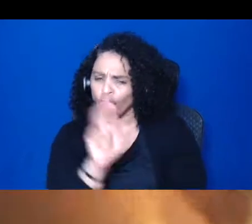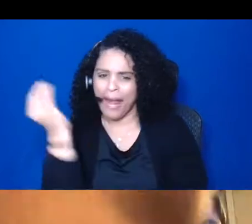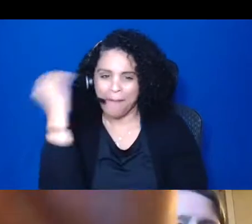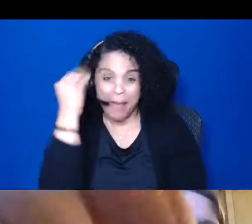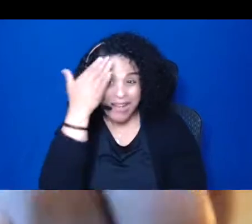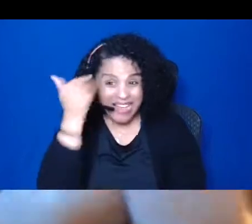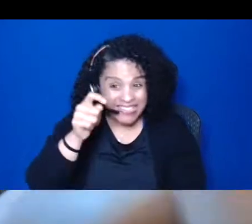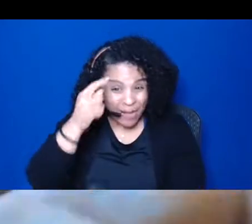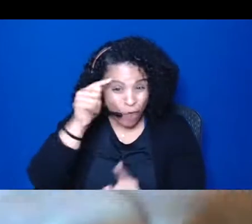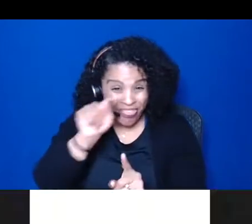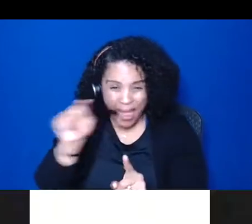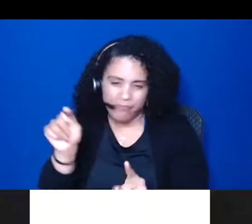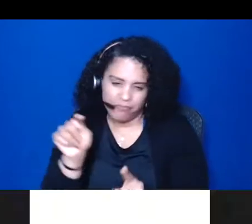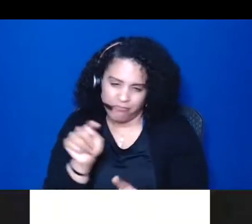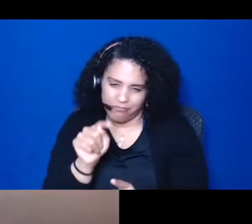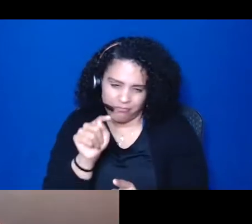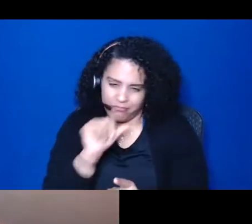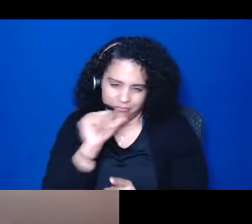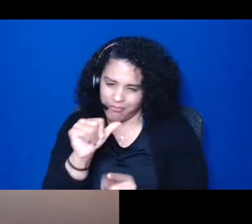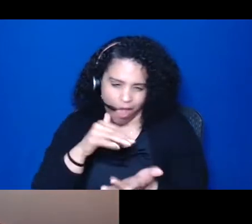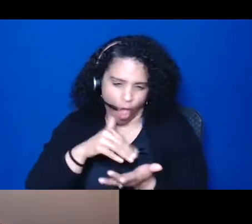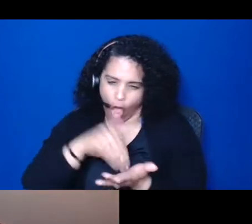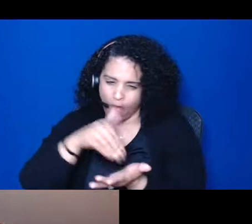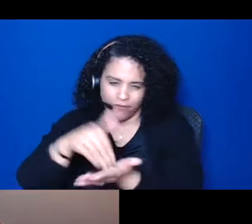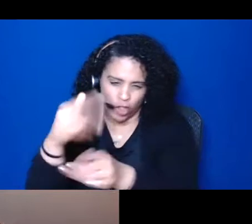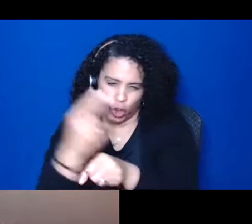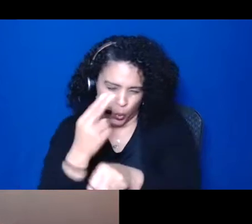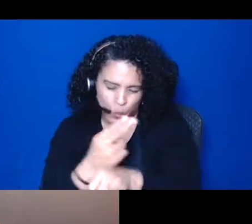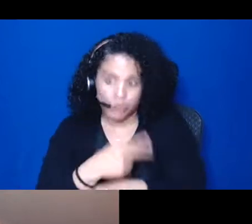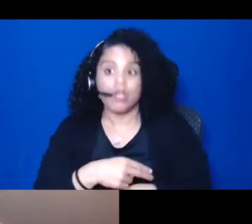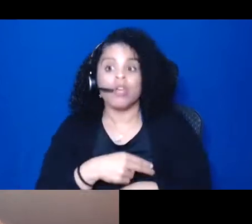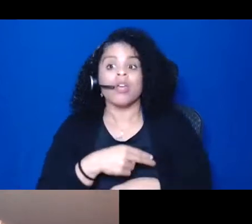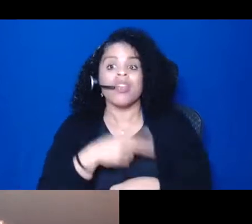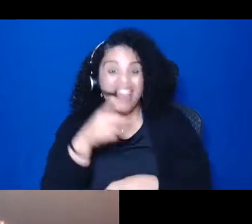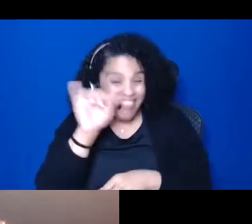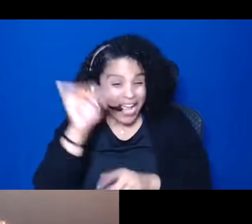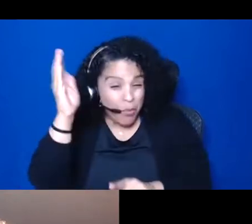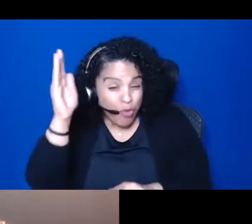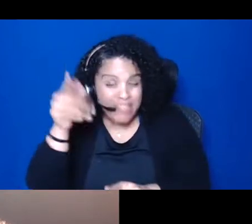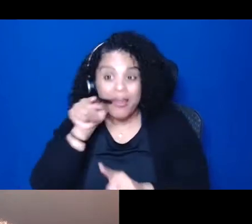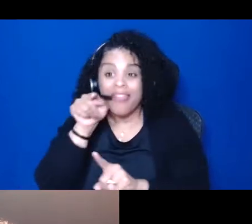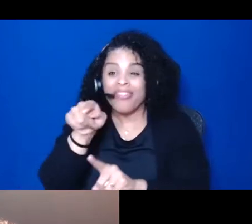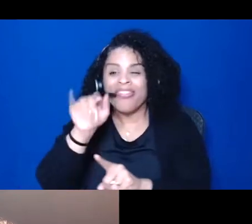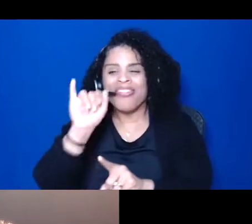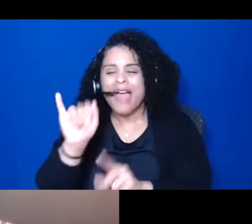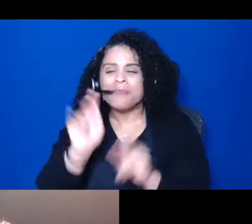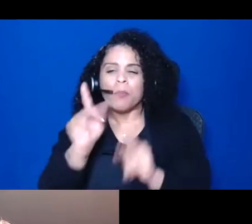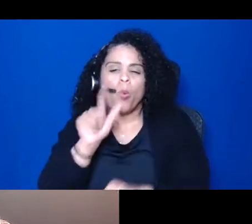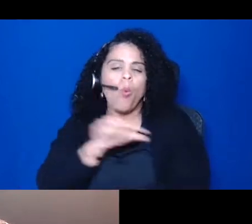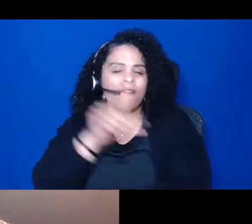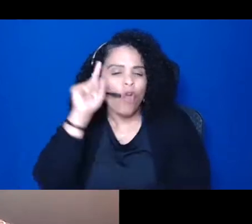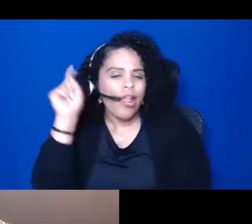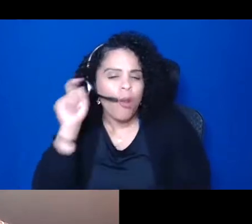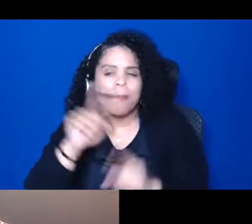them tends to be pretty rare. Like I said in the presentation, they tend to be for people who would qualify for hearing aids but